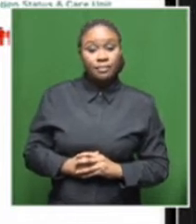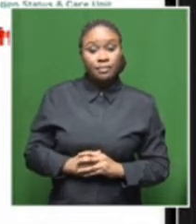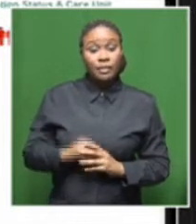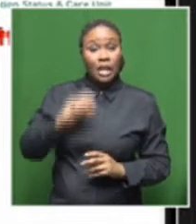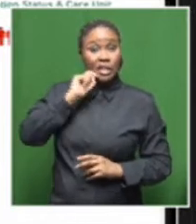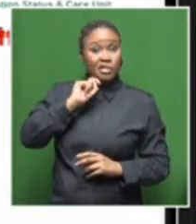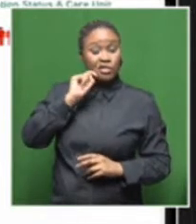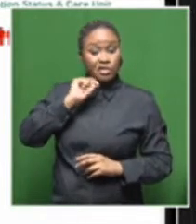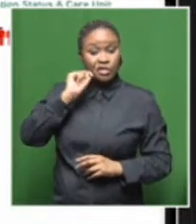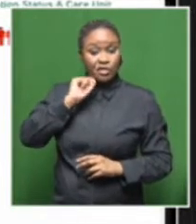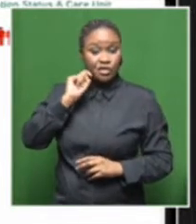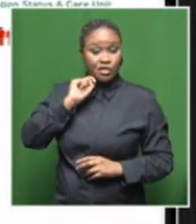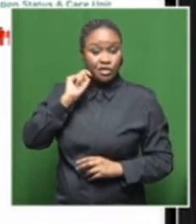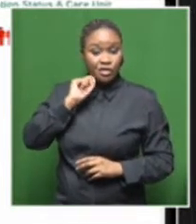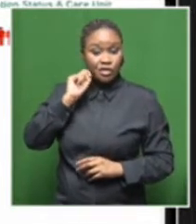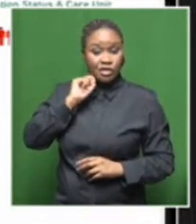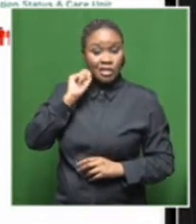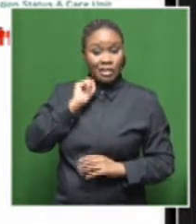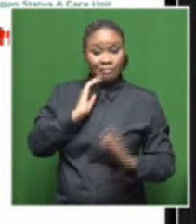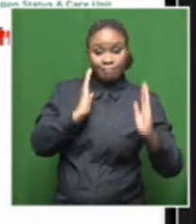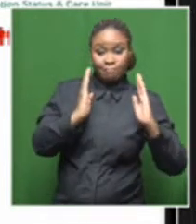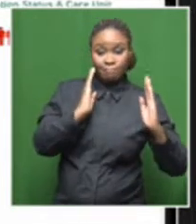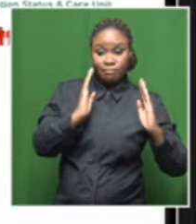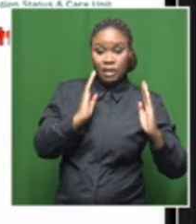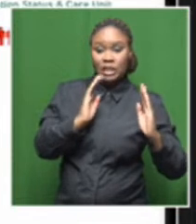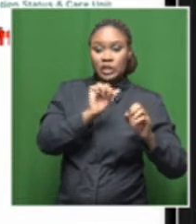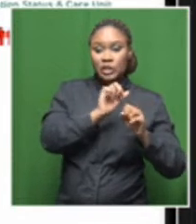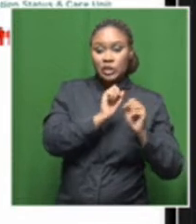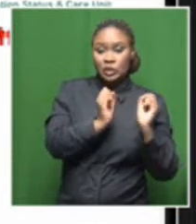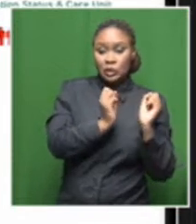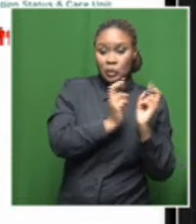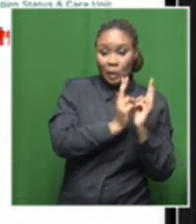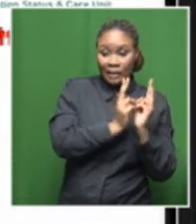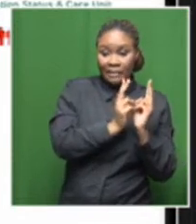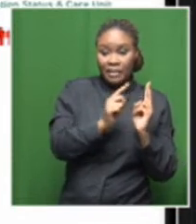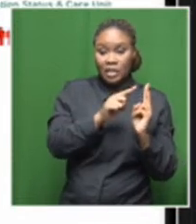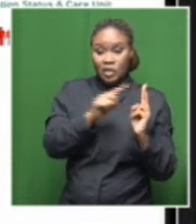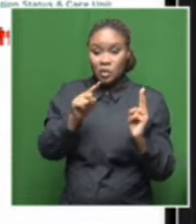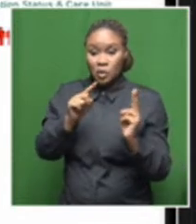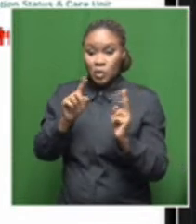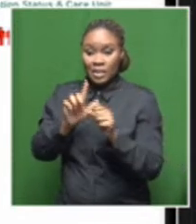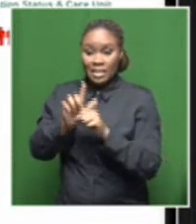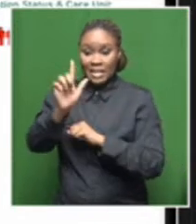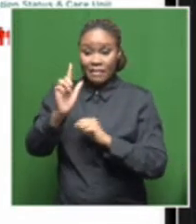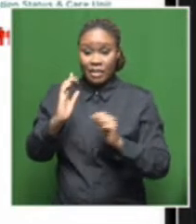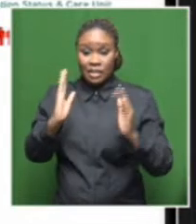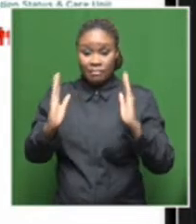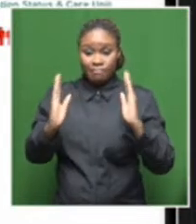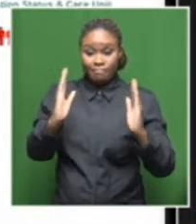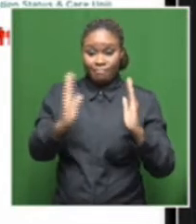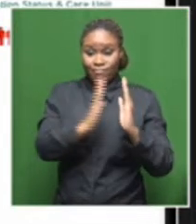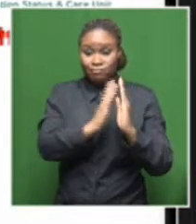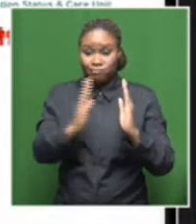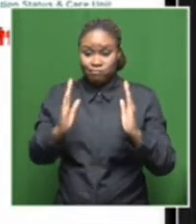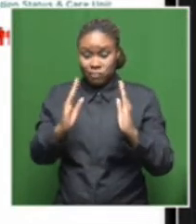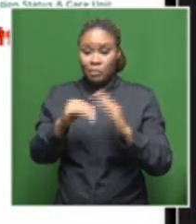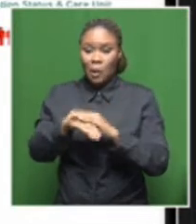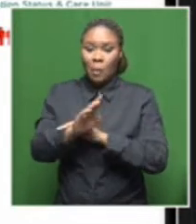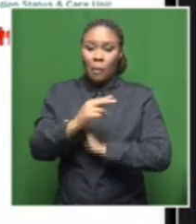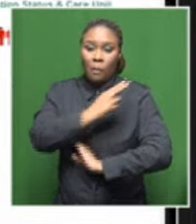that relatively small number of 12 to 17-year-olds are admitted, and that was shown very clearly by Wasila a moment